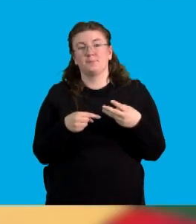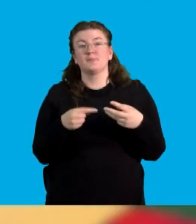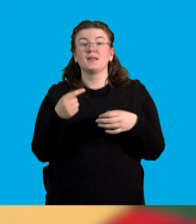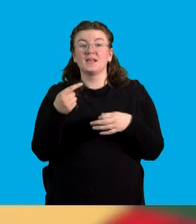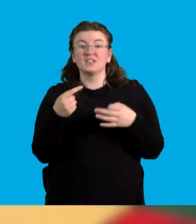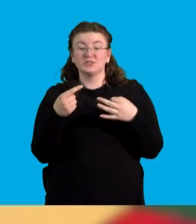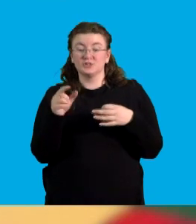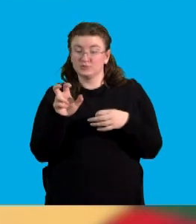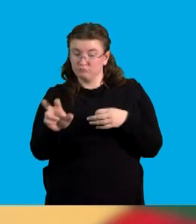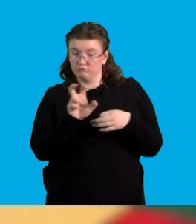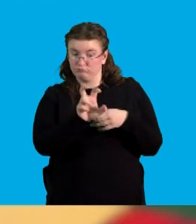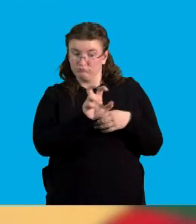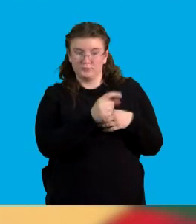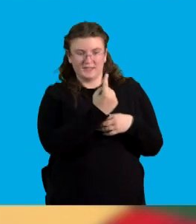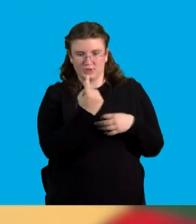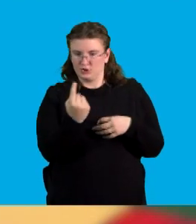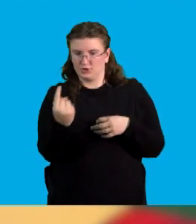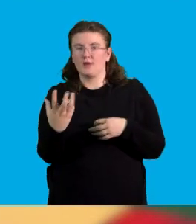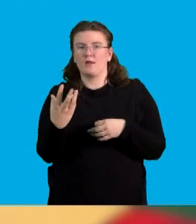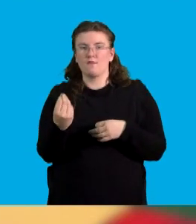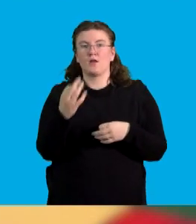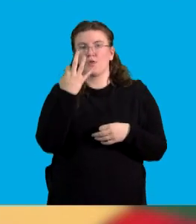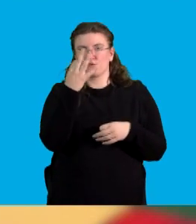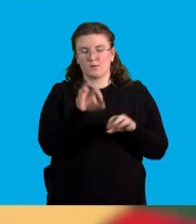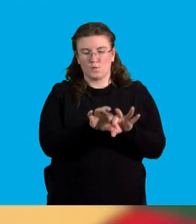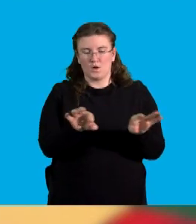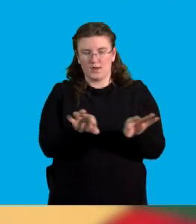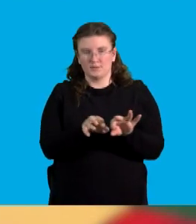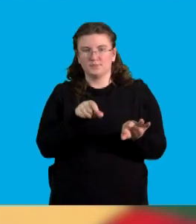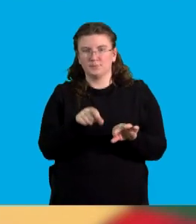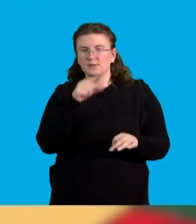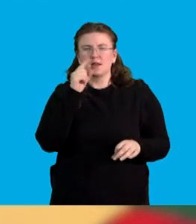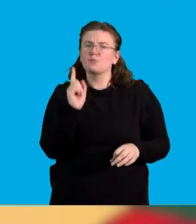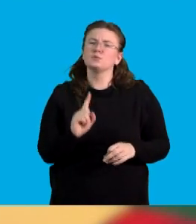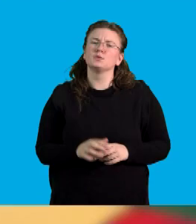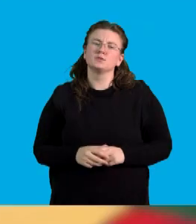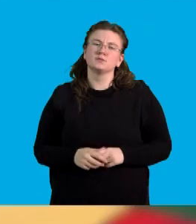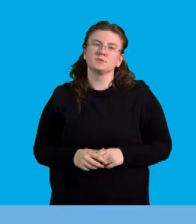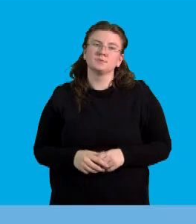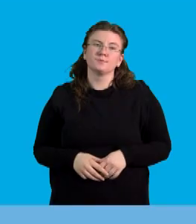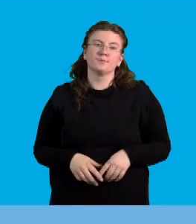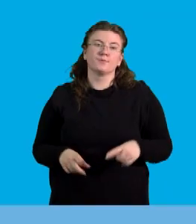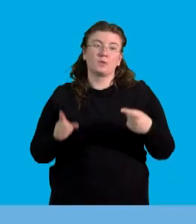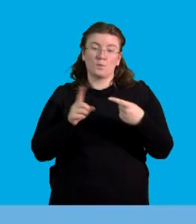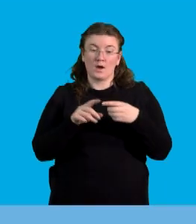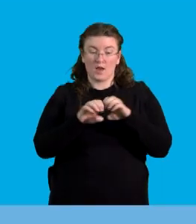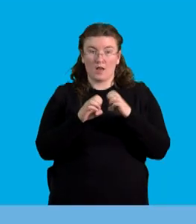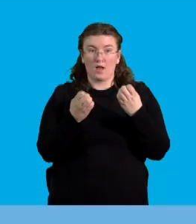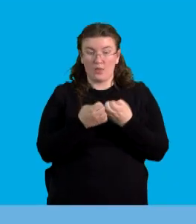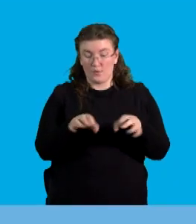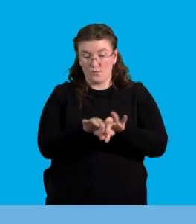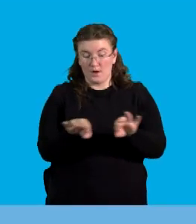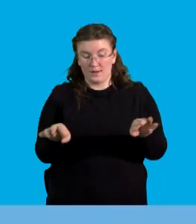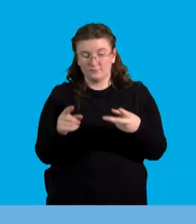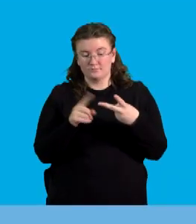plug has 3 wires that are connected to them. So what are those wires? We have an earth wire, we